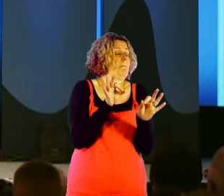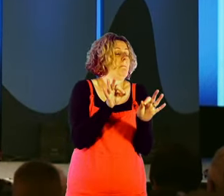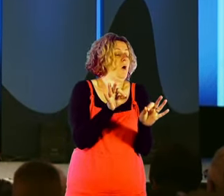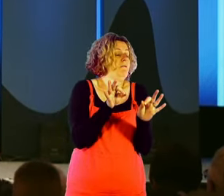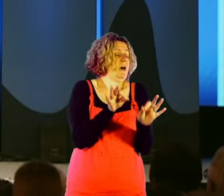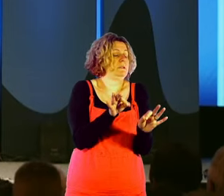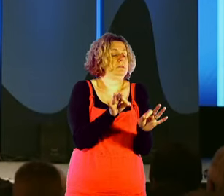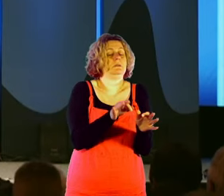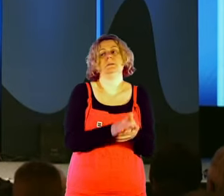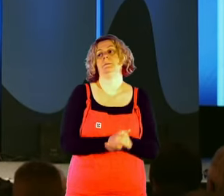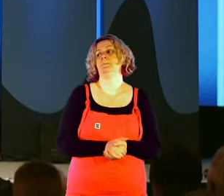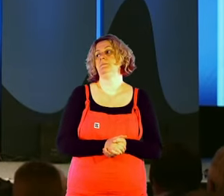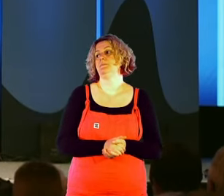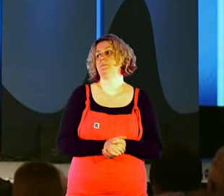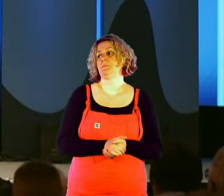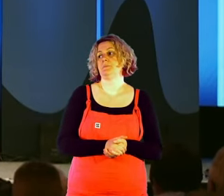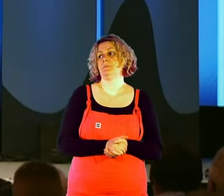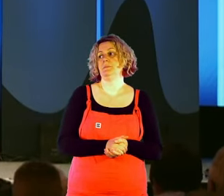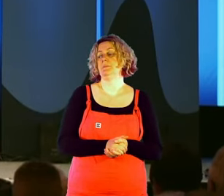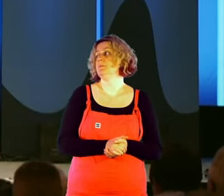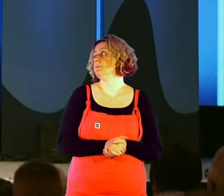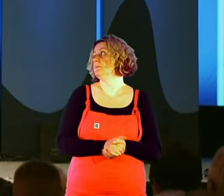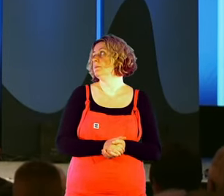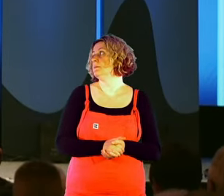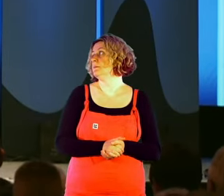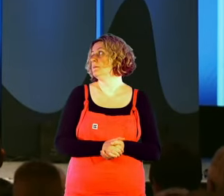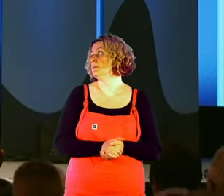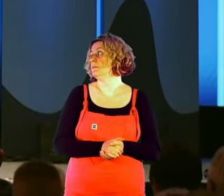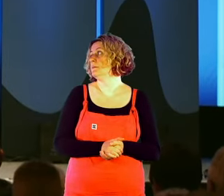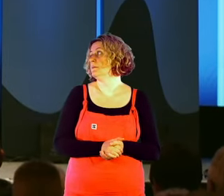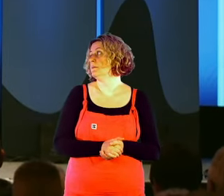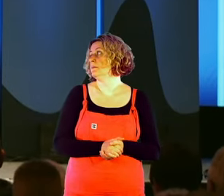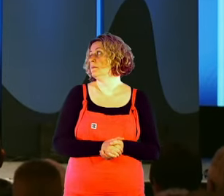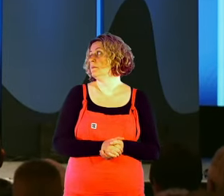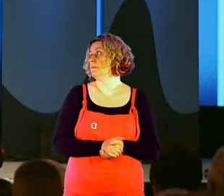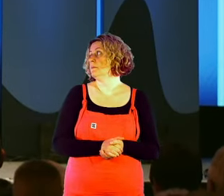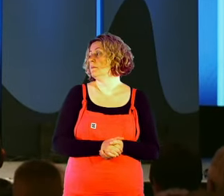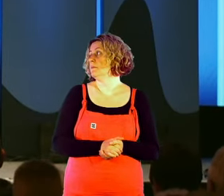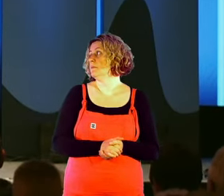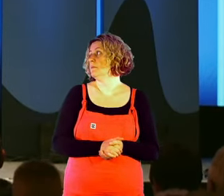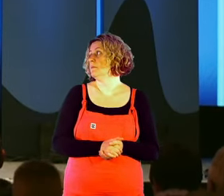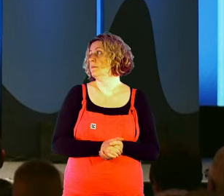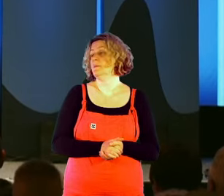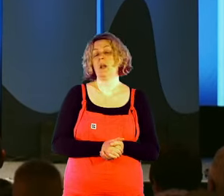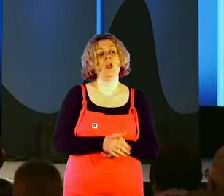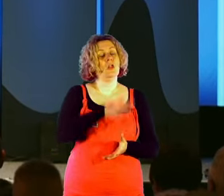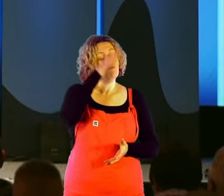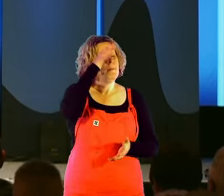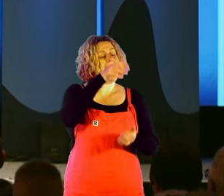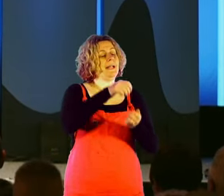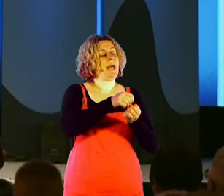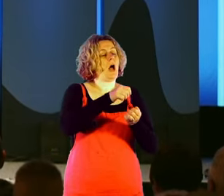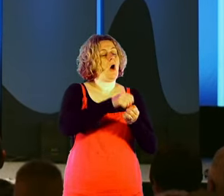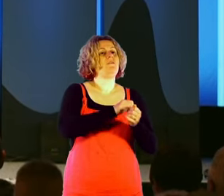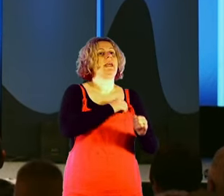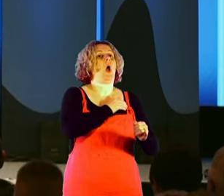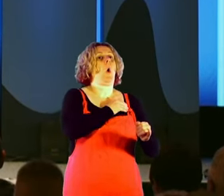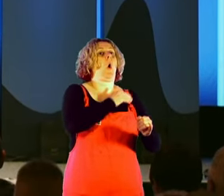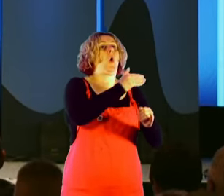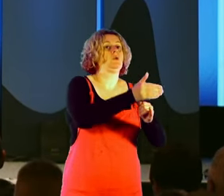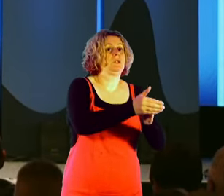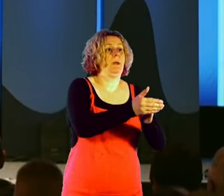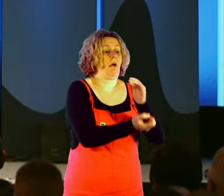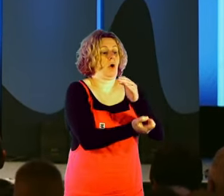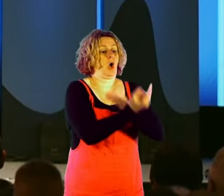They are one reminder of the ultimate consequence of sin, which is to say, death. Despite